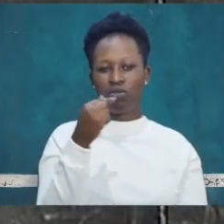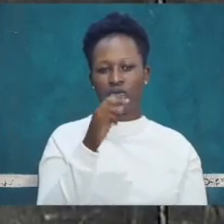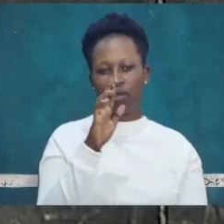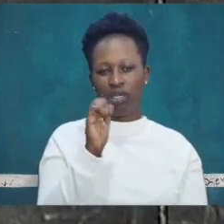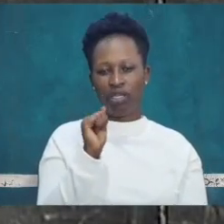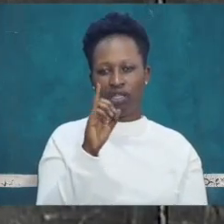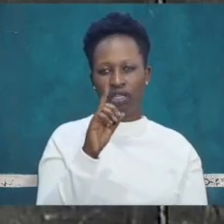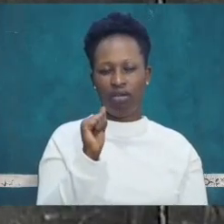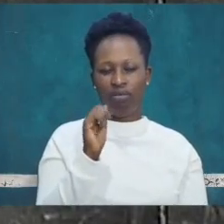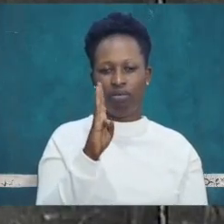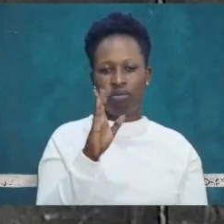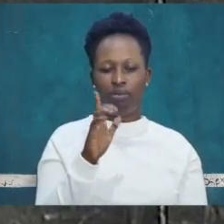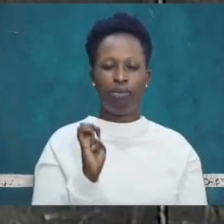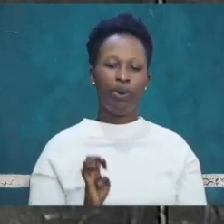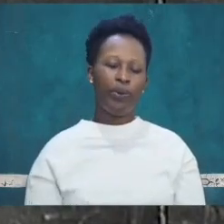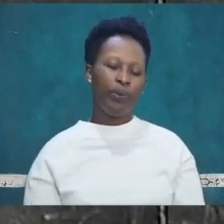non-biodegradable